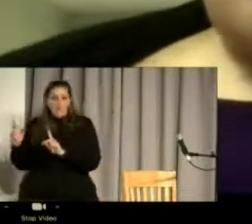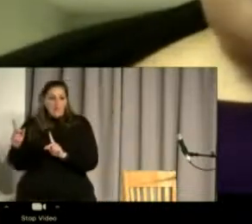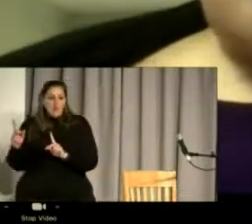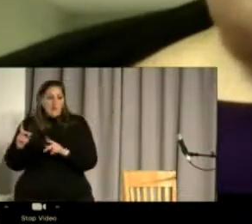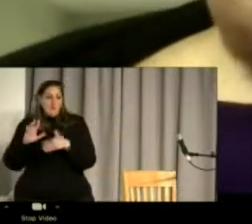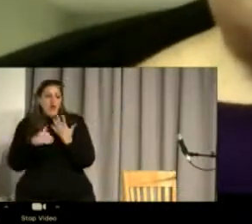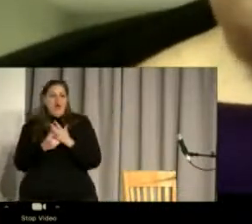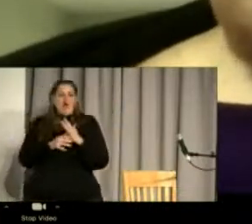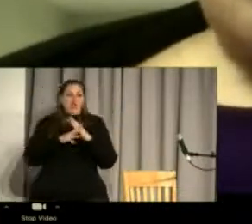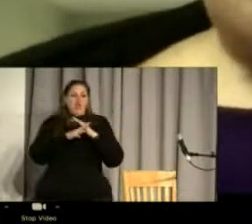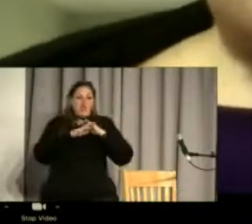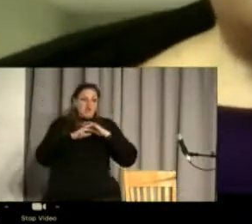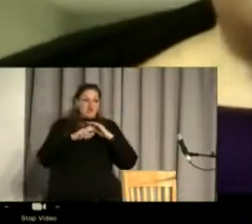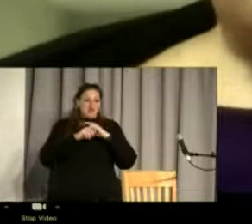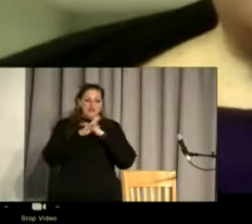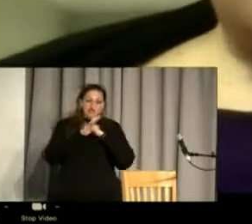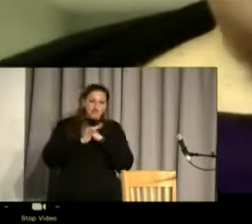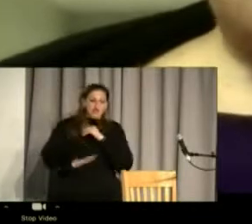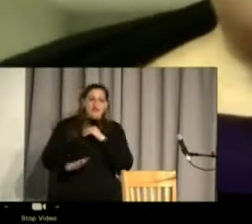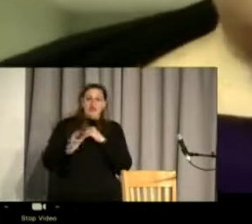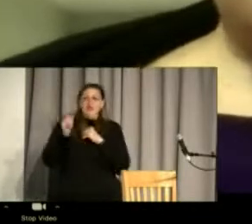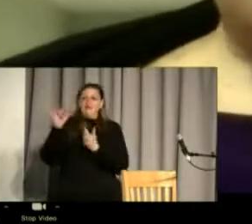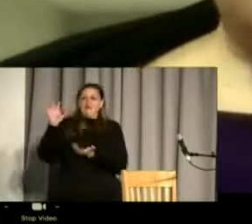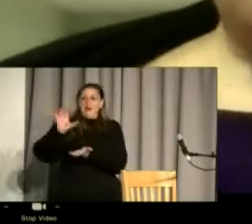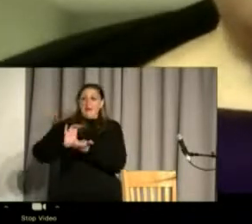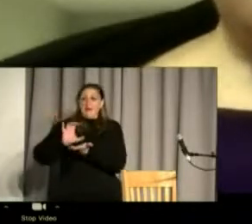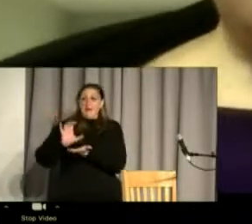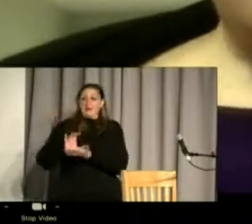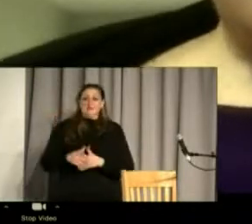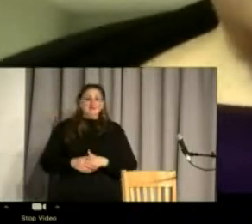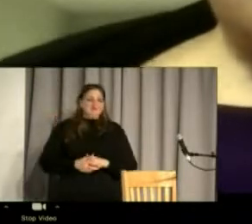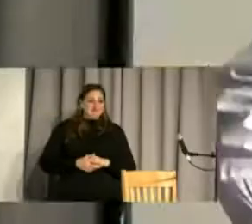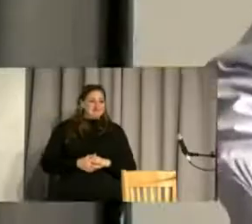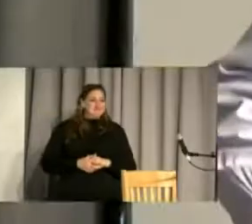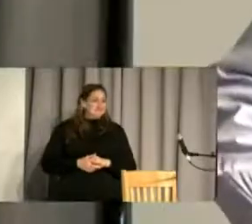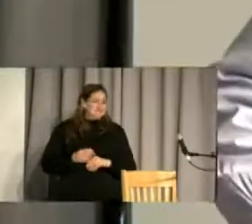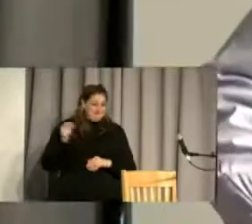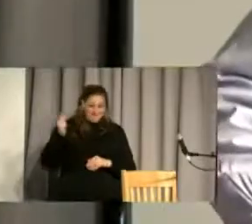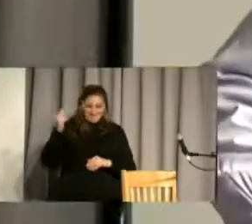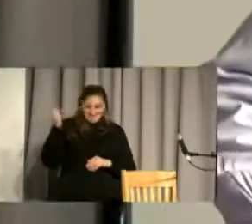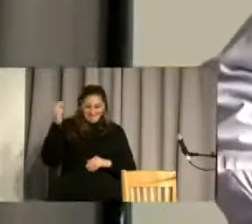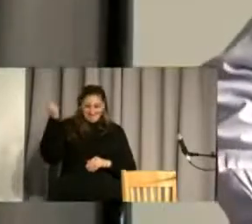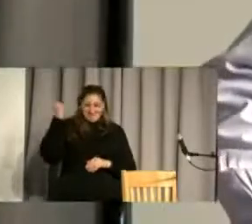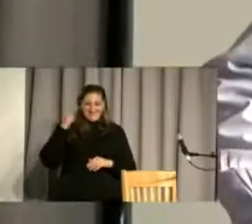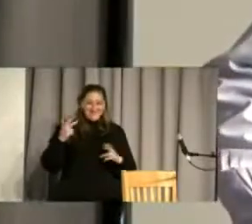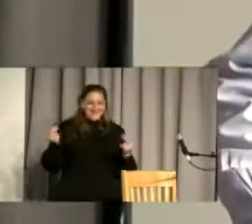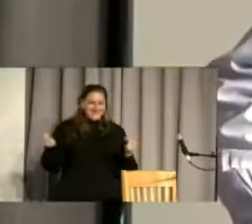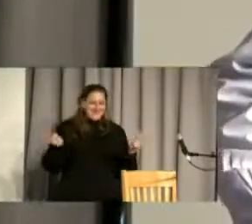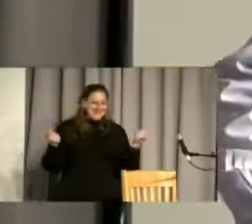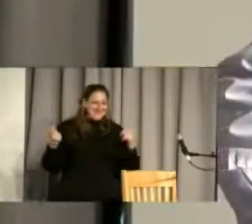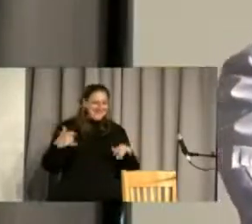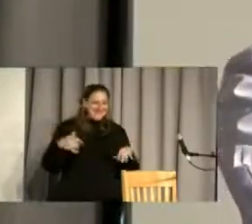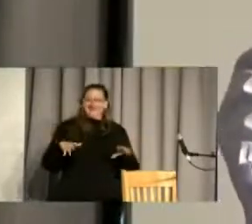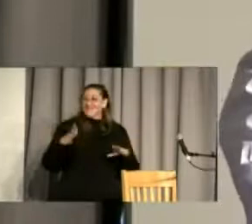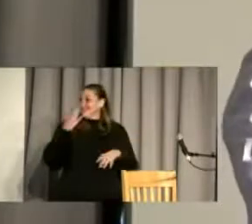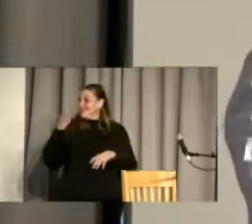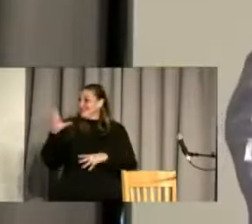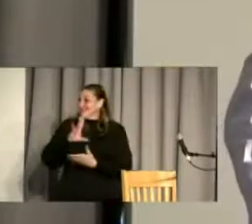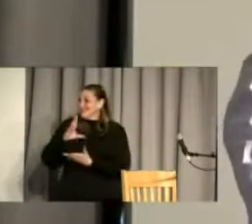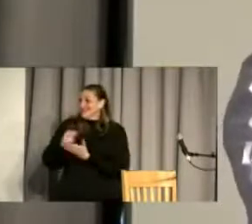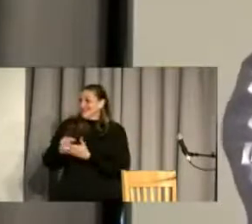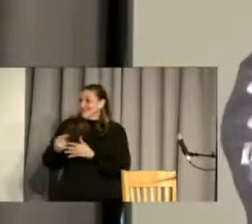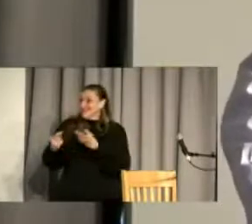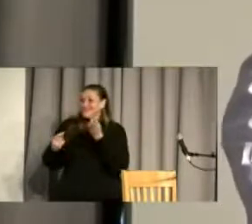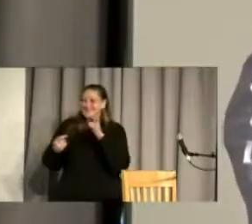shit of capitalism. Right. On that note, thank you so much for your testimony, Dr. Marshall,